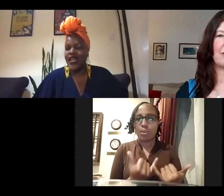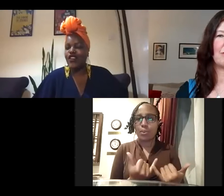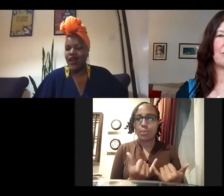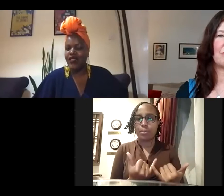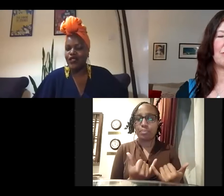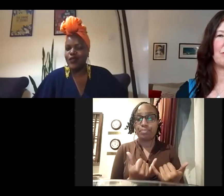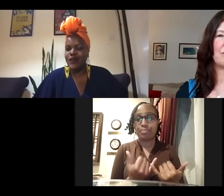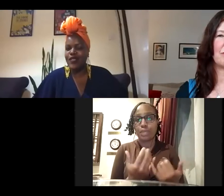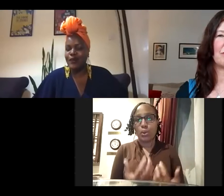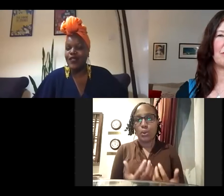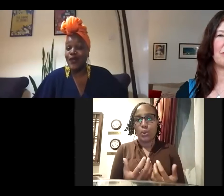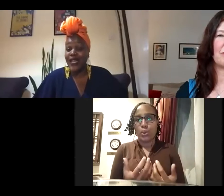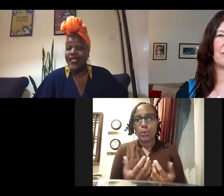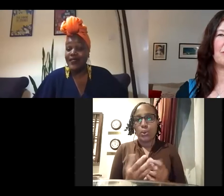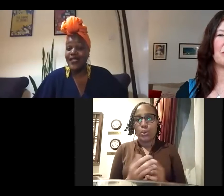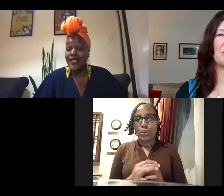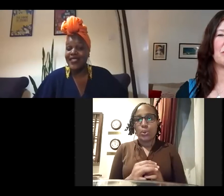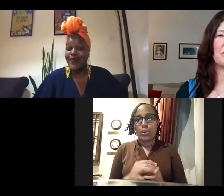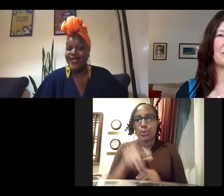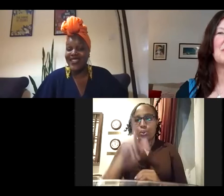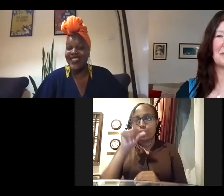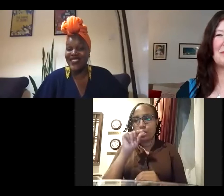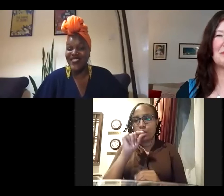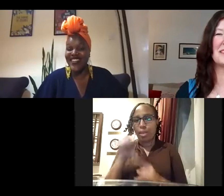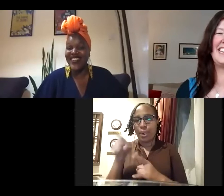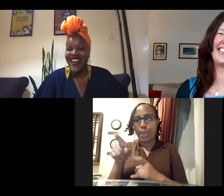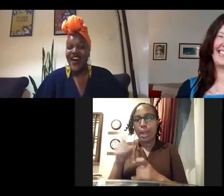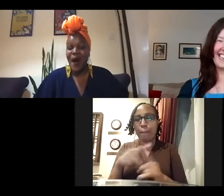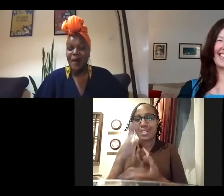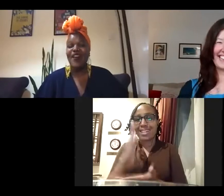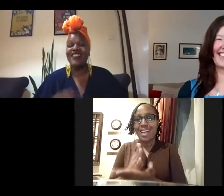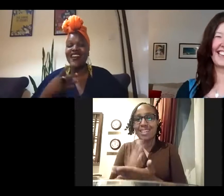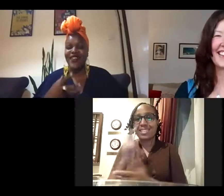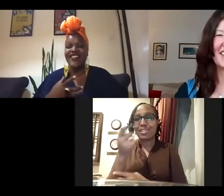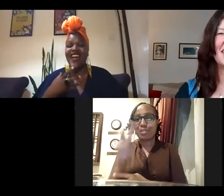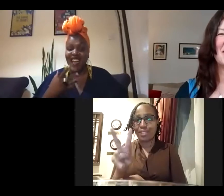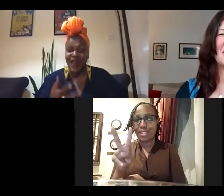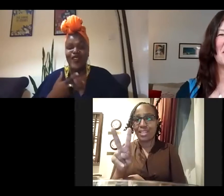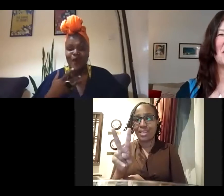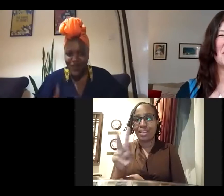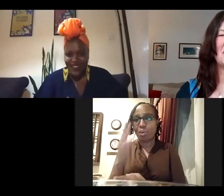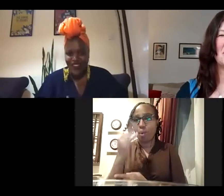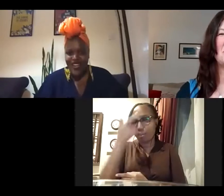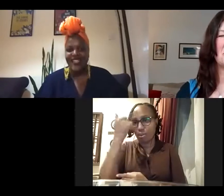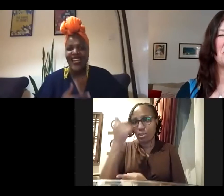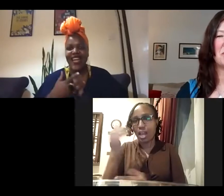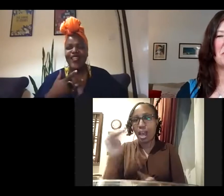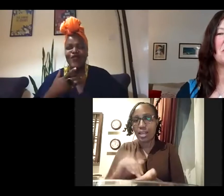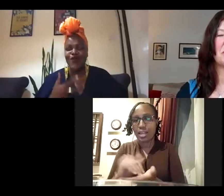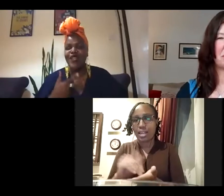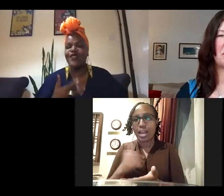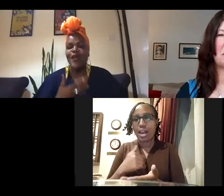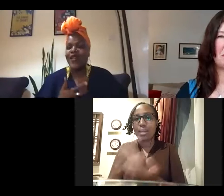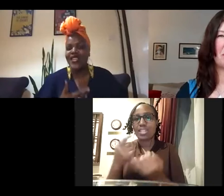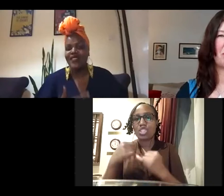And I'm gonna get dragged on Twitter for this, but reality TV really, really, because again, I'm trained as a journalist, and like